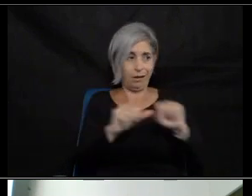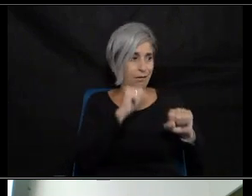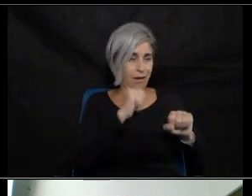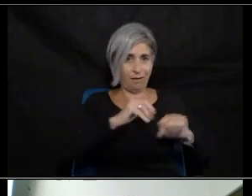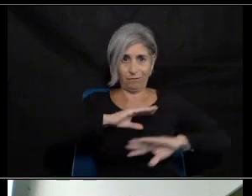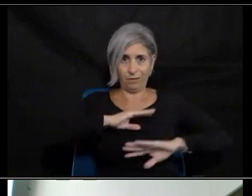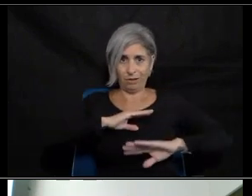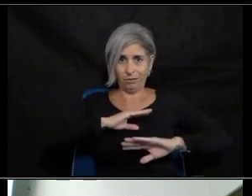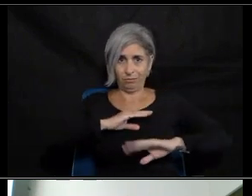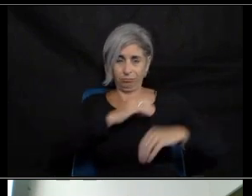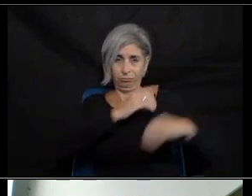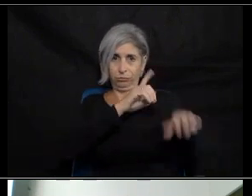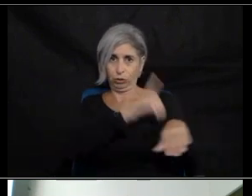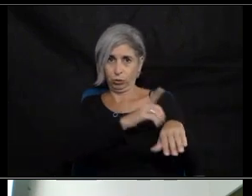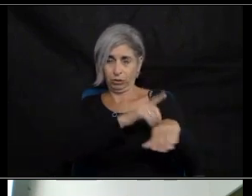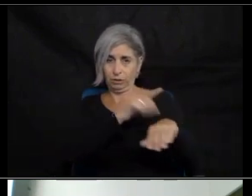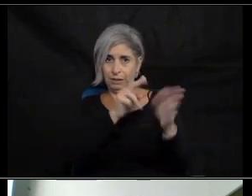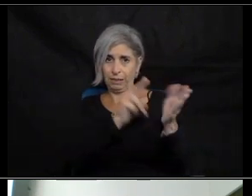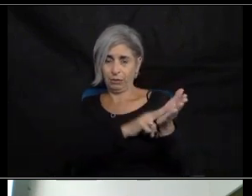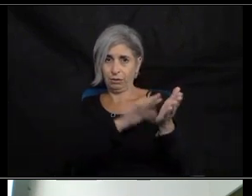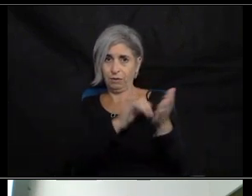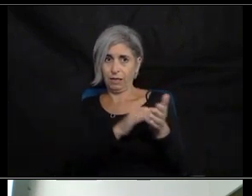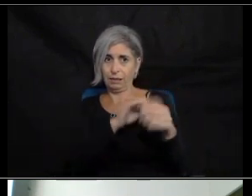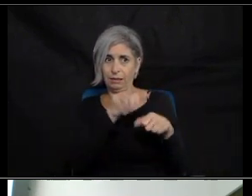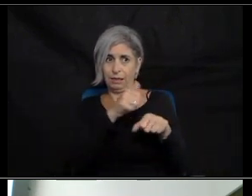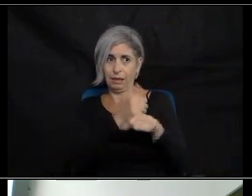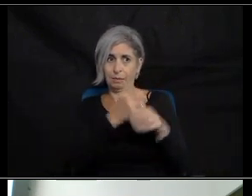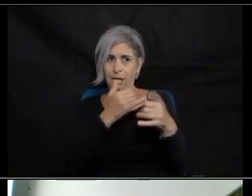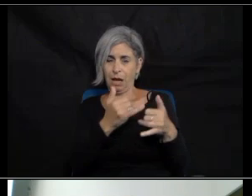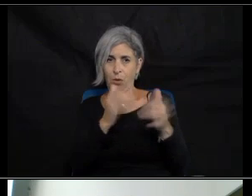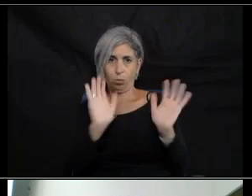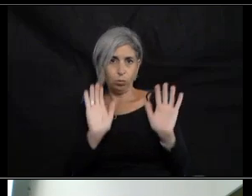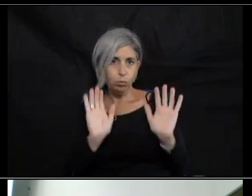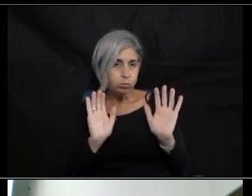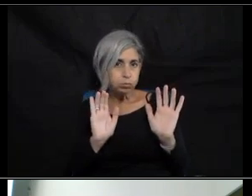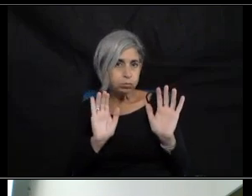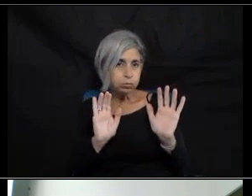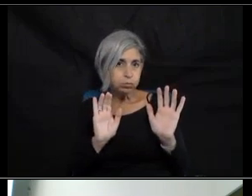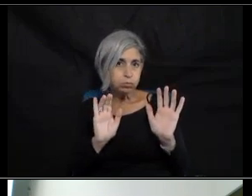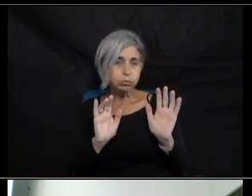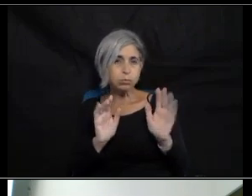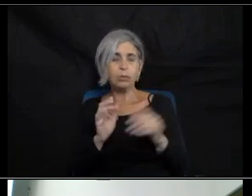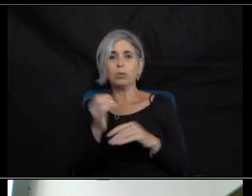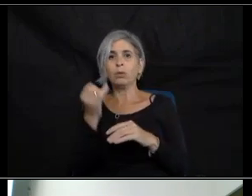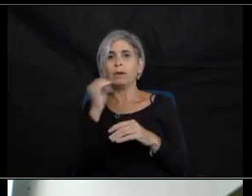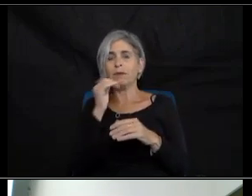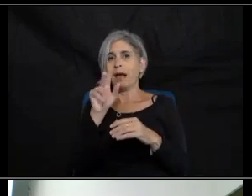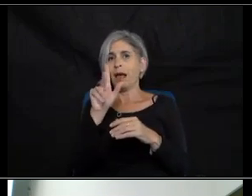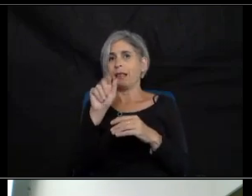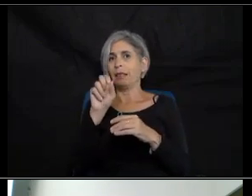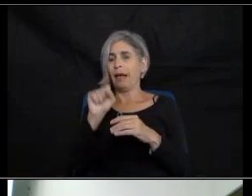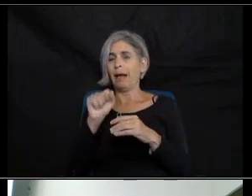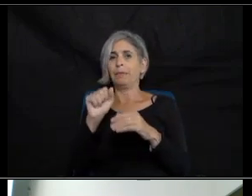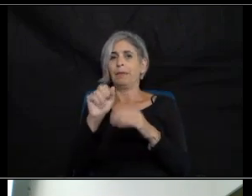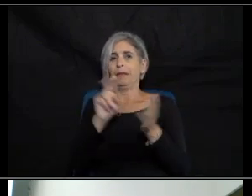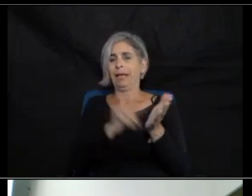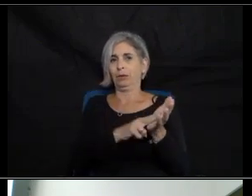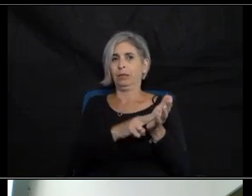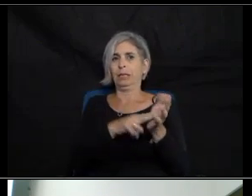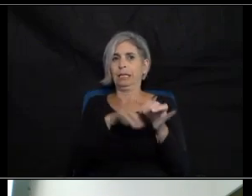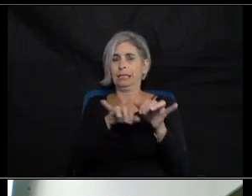the obligations of the contract that is currently in place? We have not lapsed the contract, so it's still in place. It can still